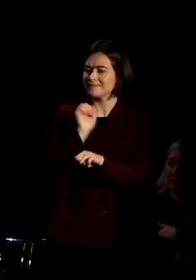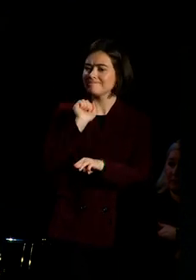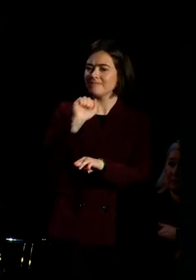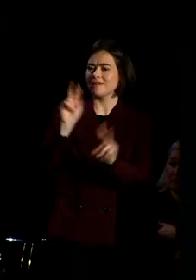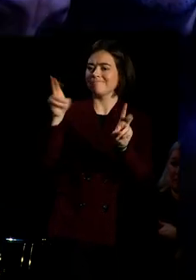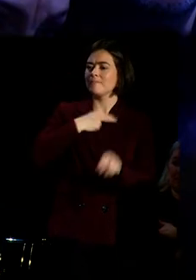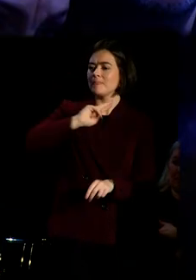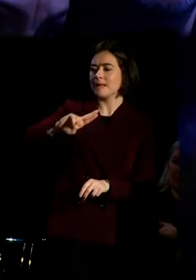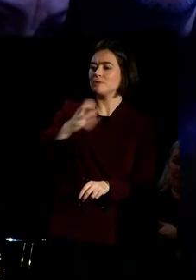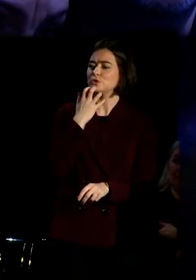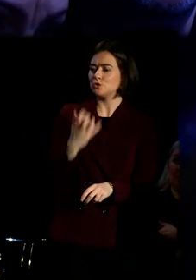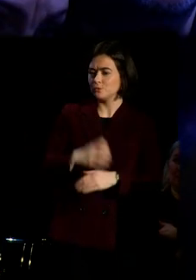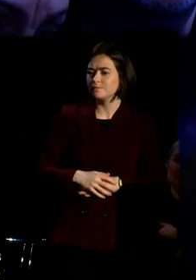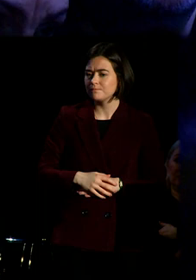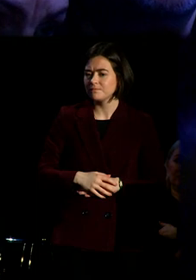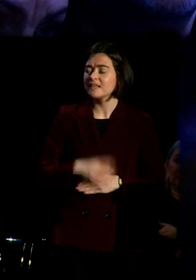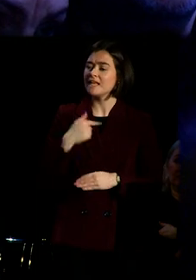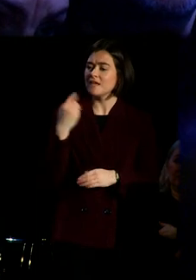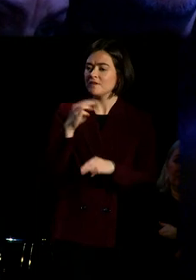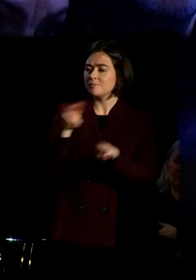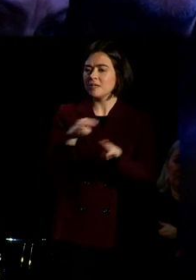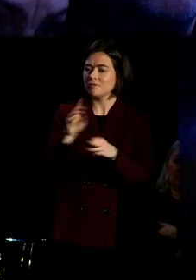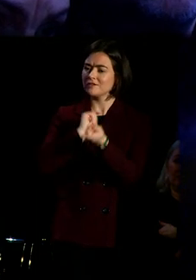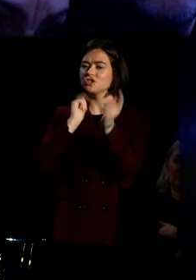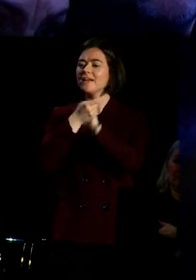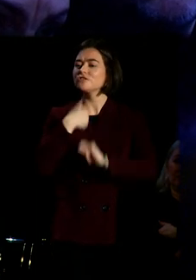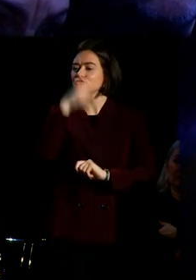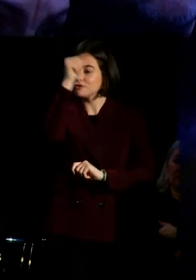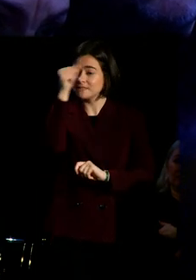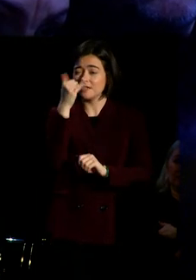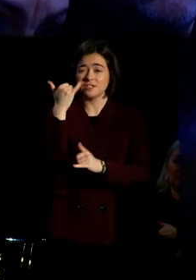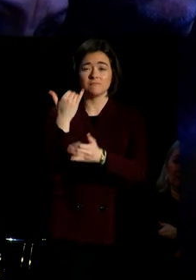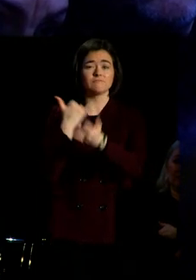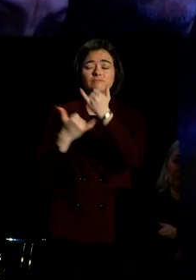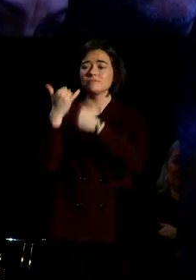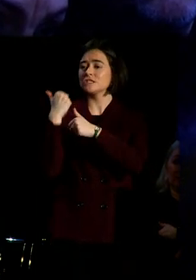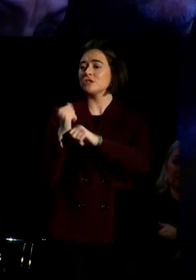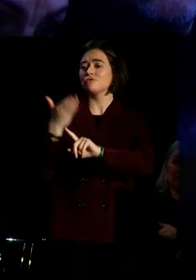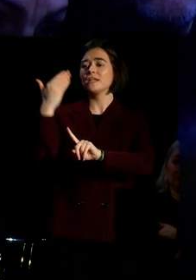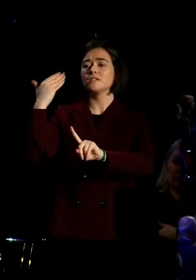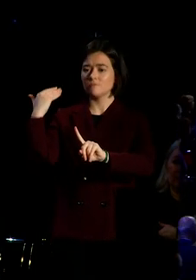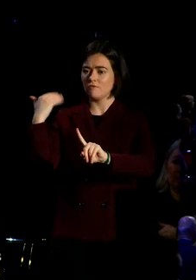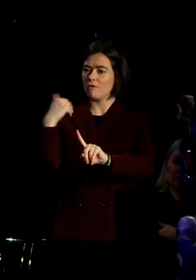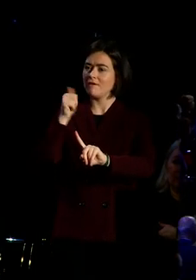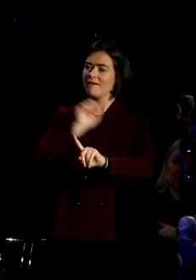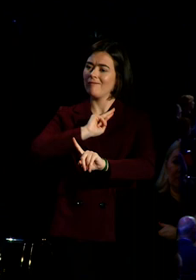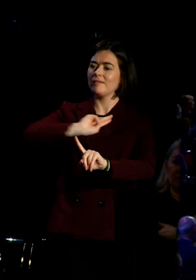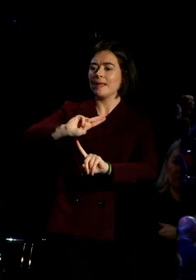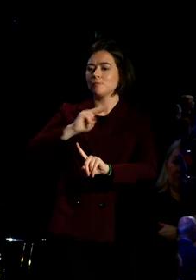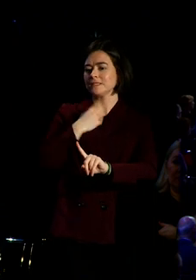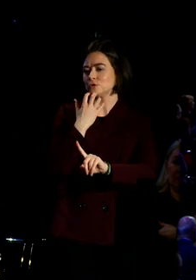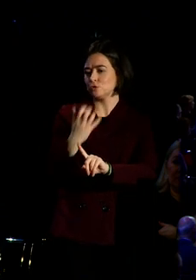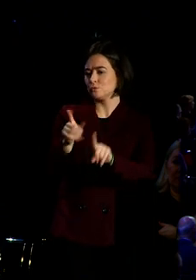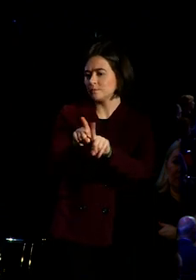Jew. Even people who had converted to Christianity many generations before were defined as